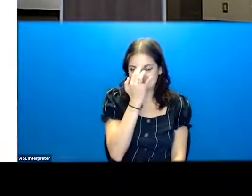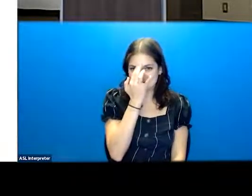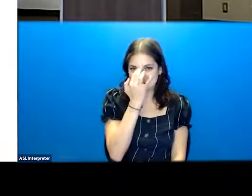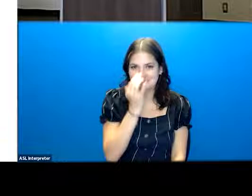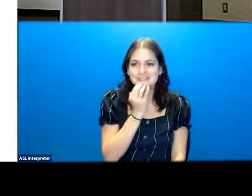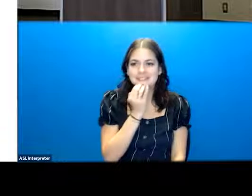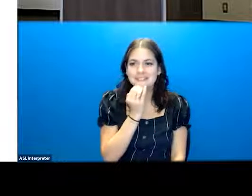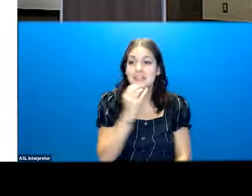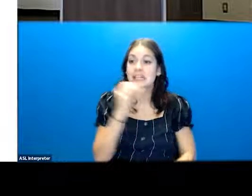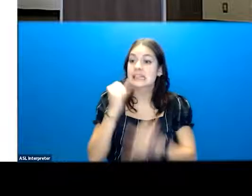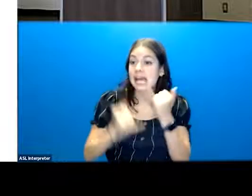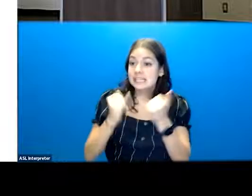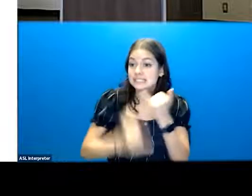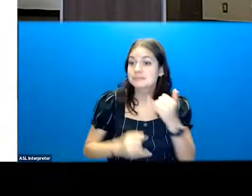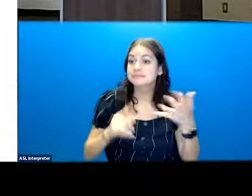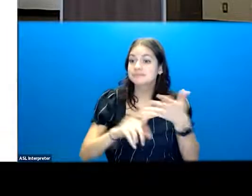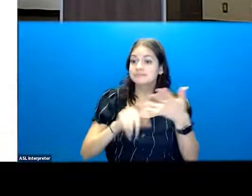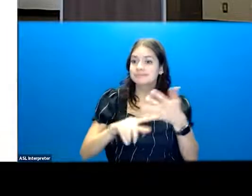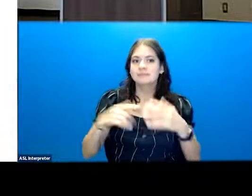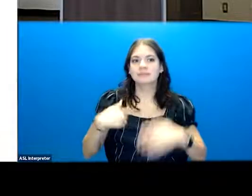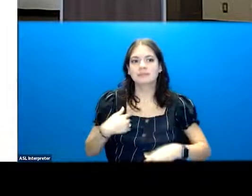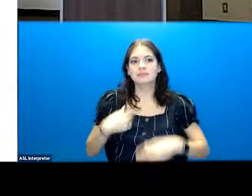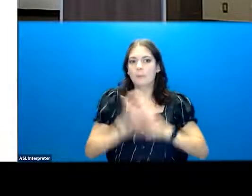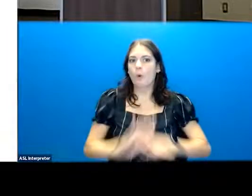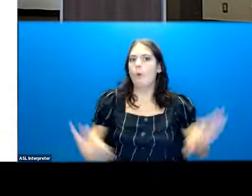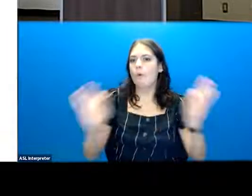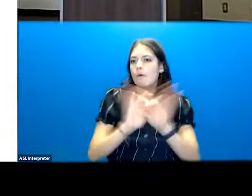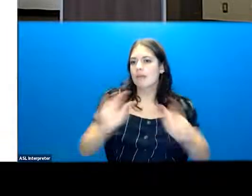Okay, so the last one is critical events.